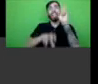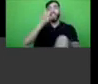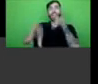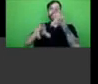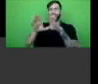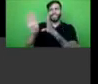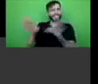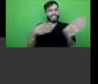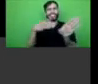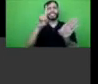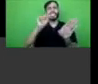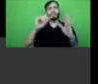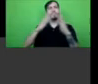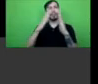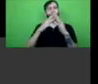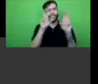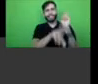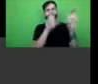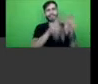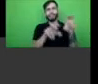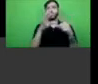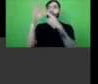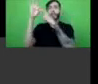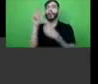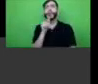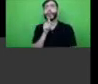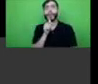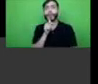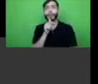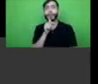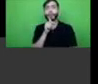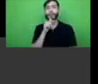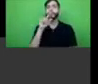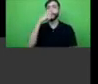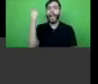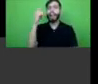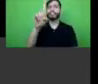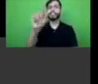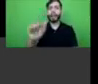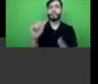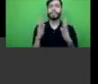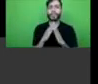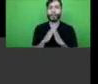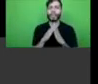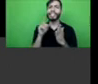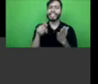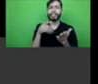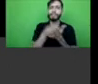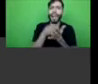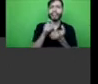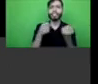disabled community, especially the Black disabled community. Don't leave us